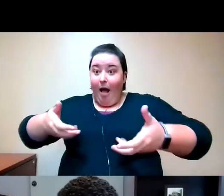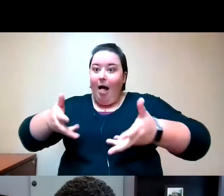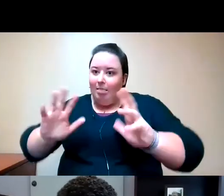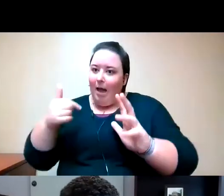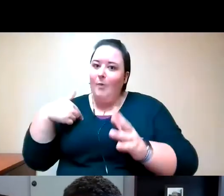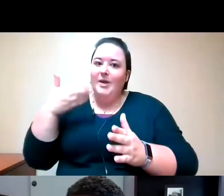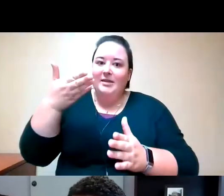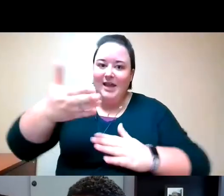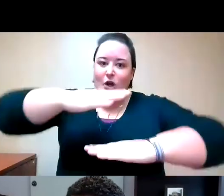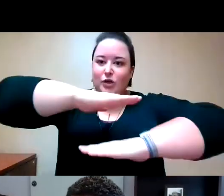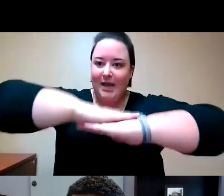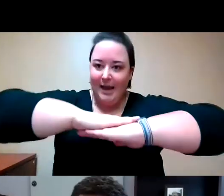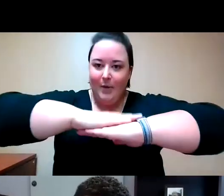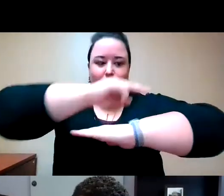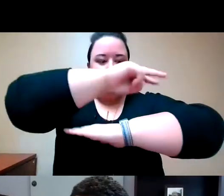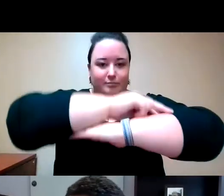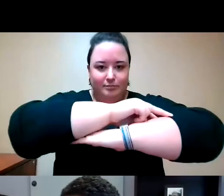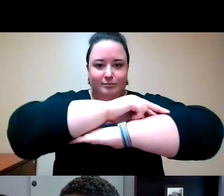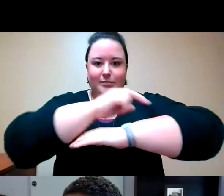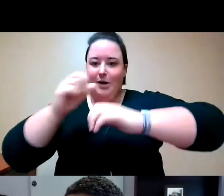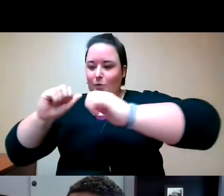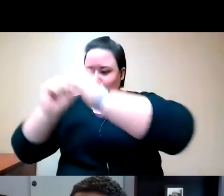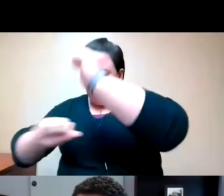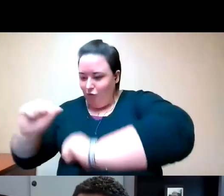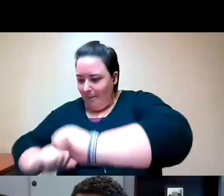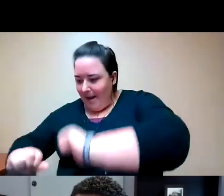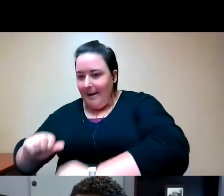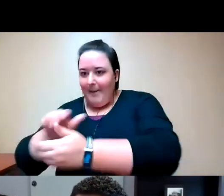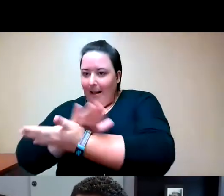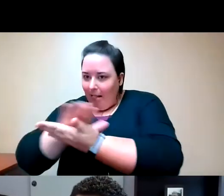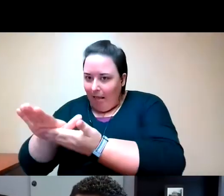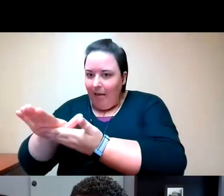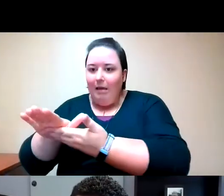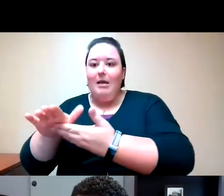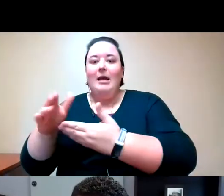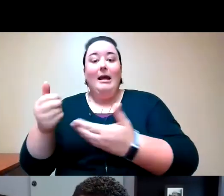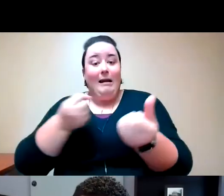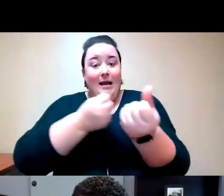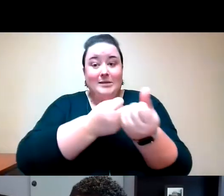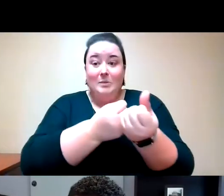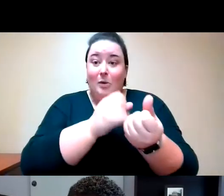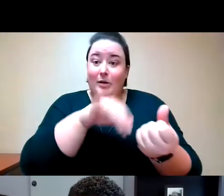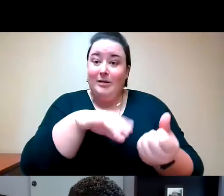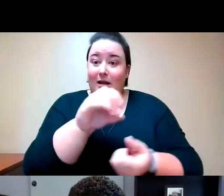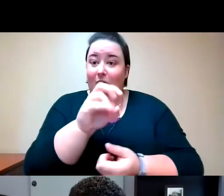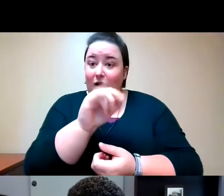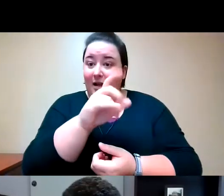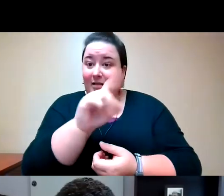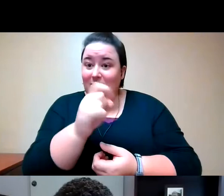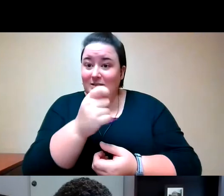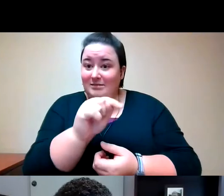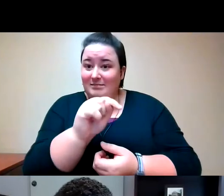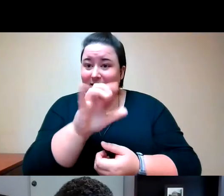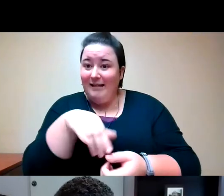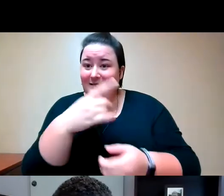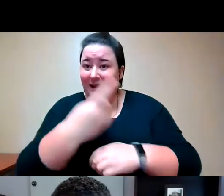scrubbed it in, we put it in a sterile fashion, and I assisted the interventional cardiologist that day to then do this procedure. Now, I show